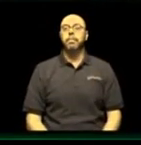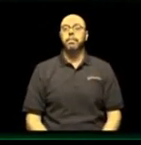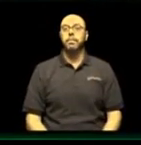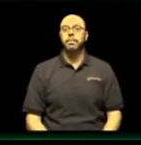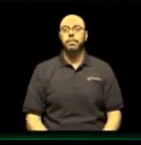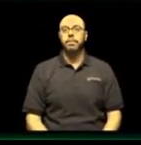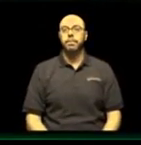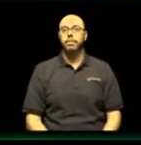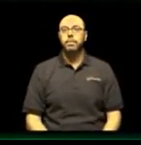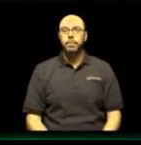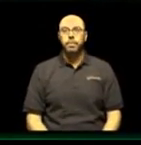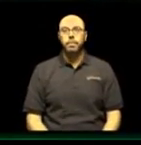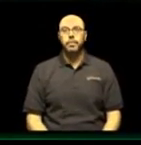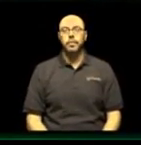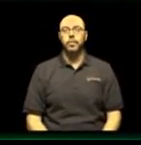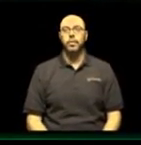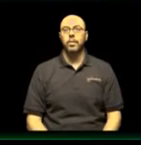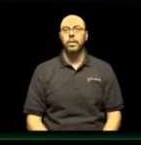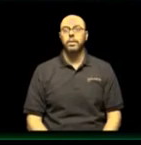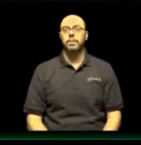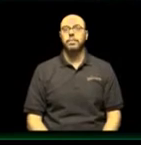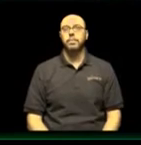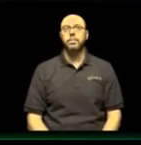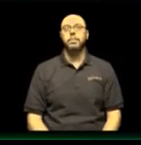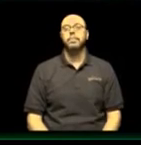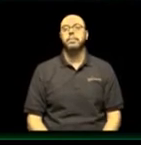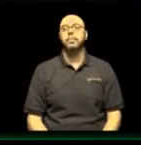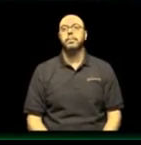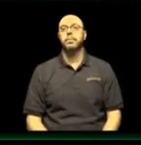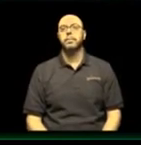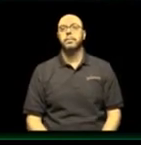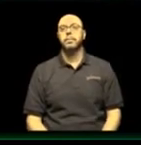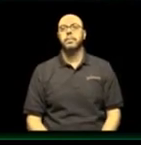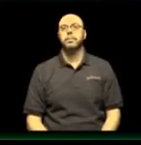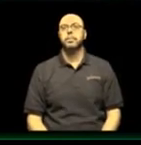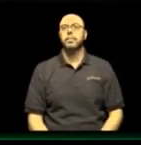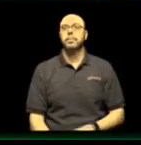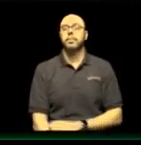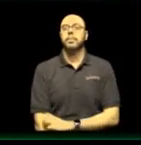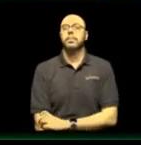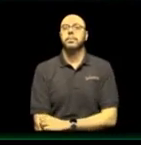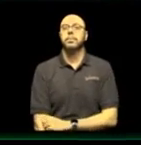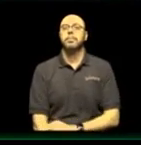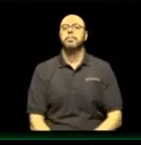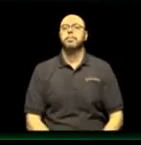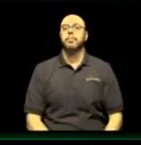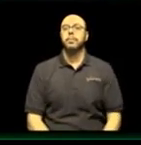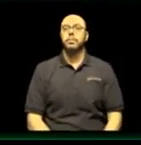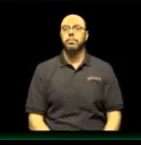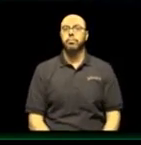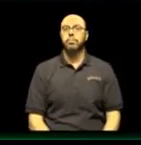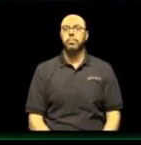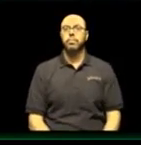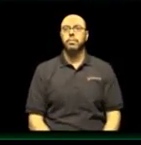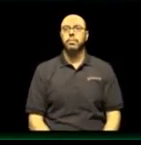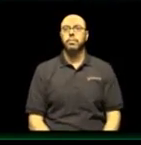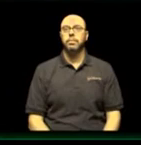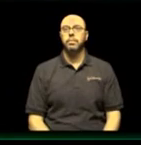spotter, I need gas, and does the spotter tell the pit crew that you're going to